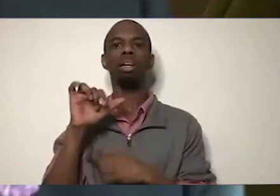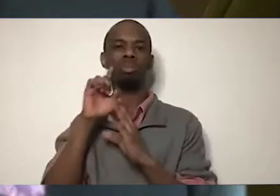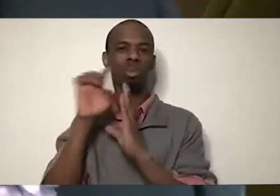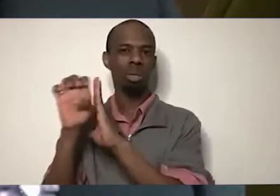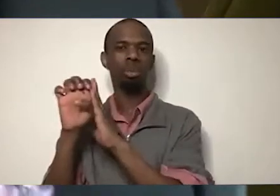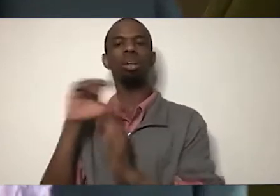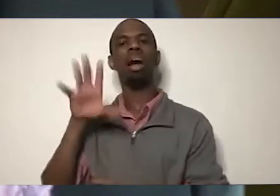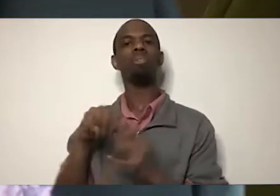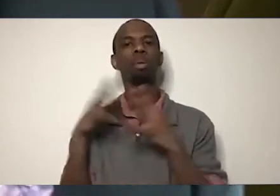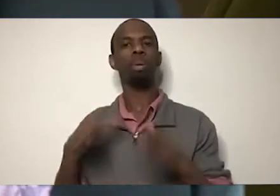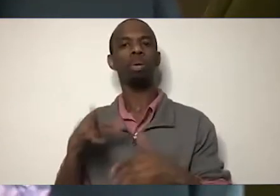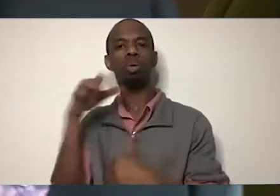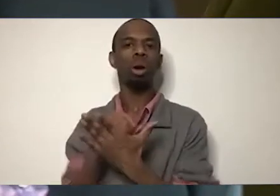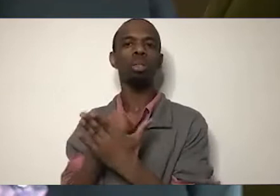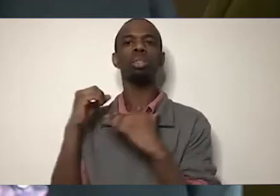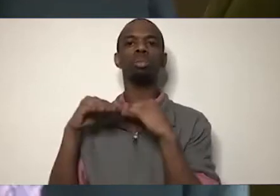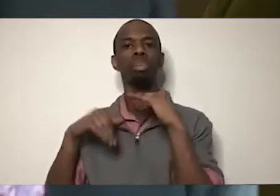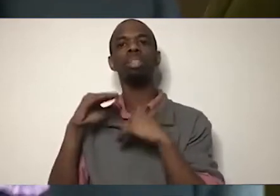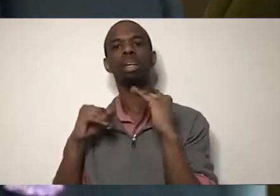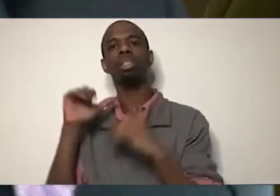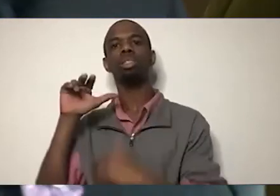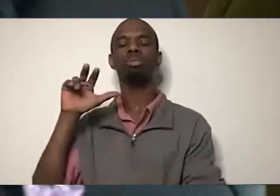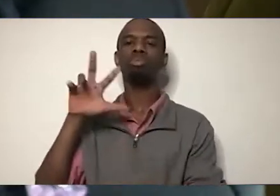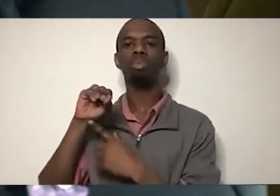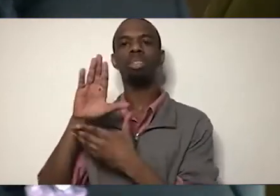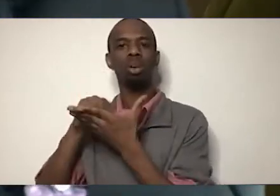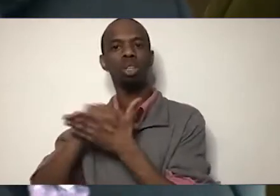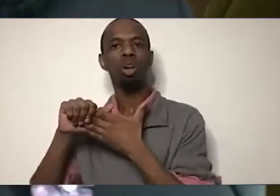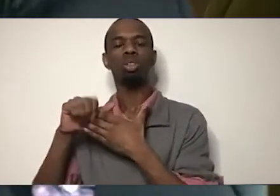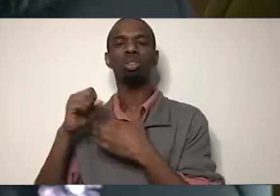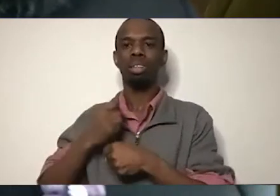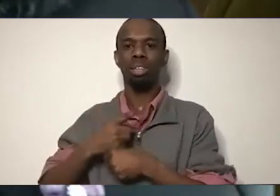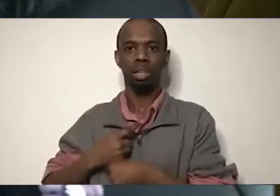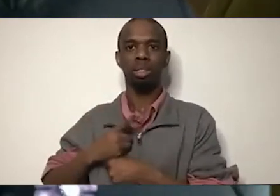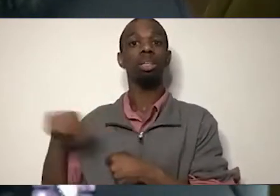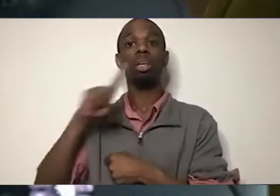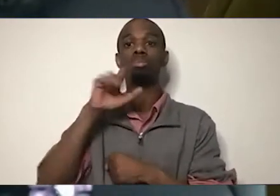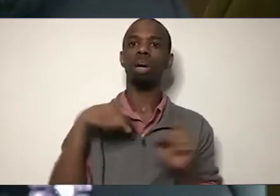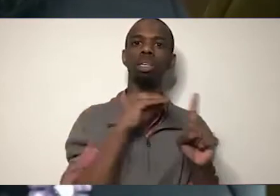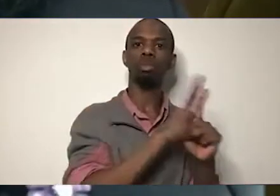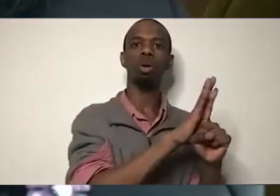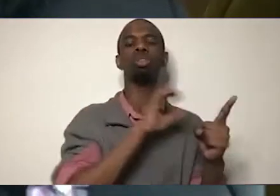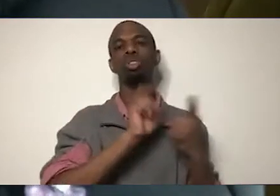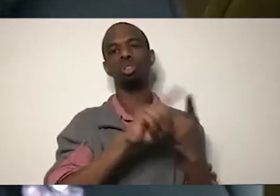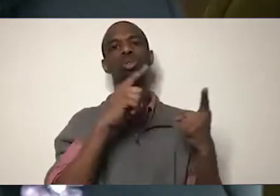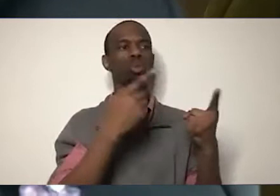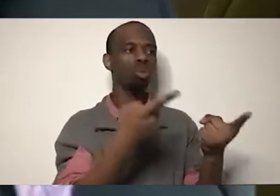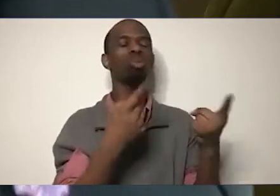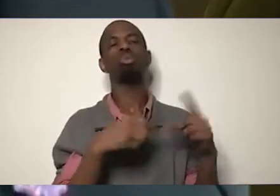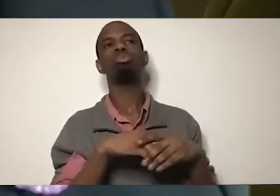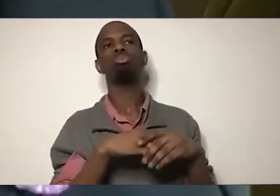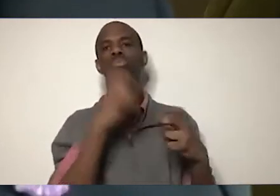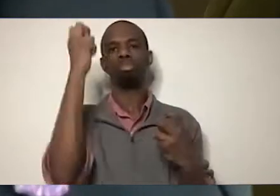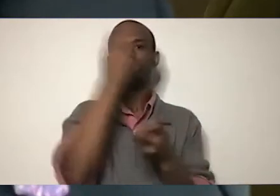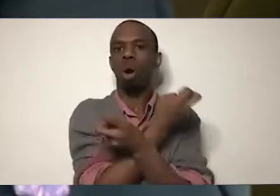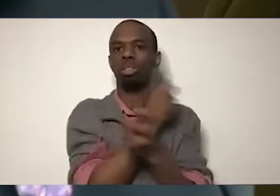than profoundly poor whites in Appalachia who only earn $10,000 a year, but have less environmental exposures. It's clearly race